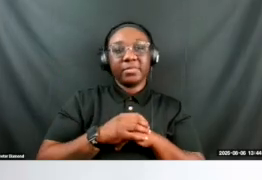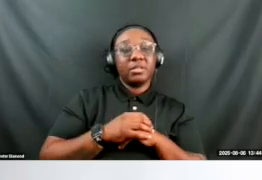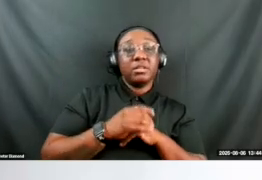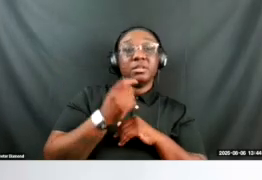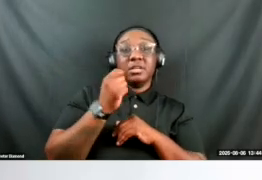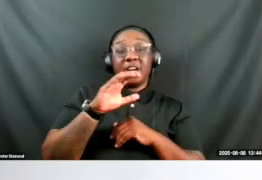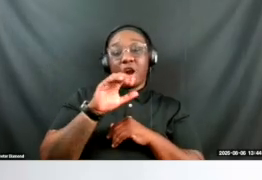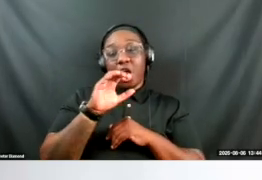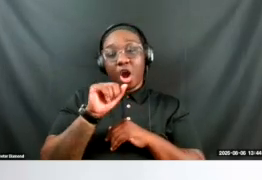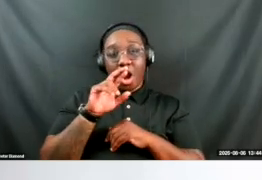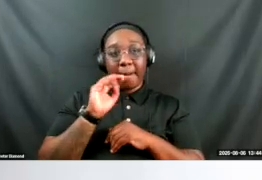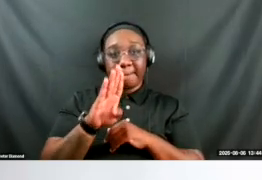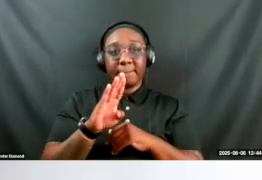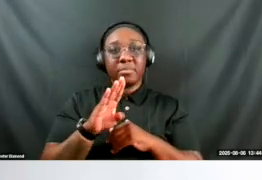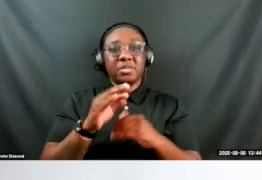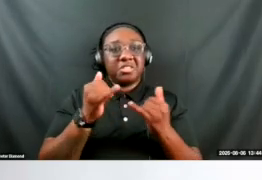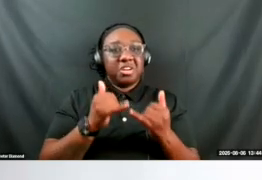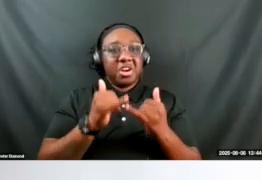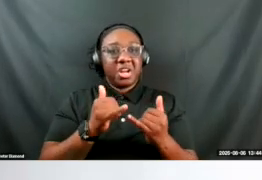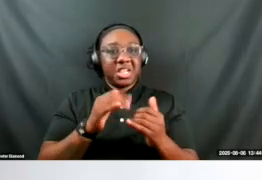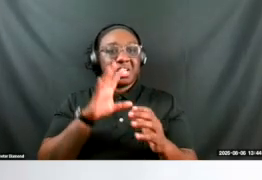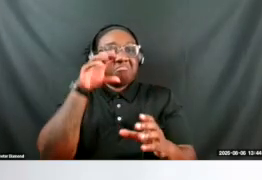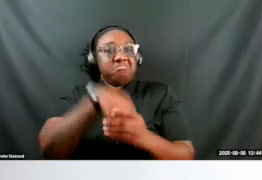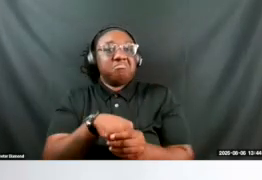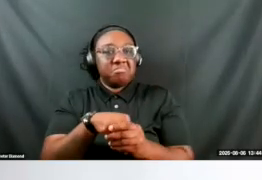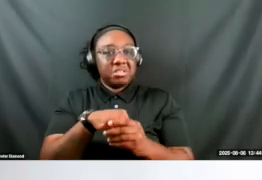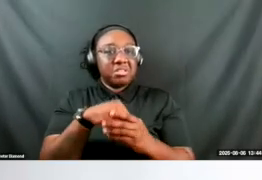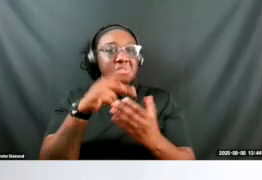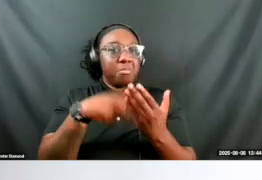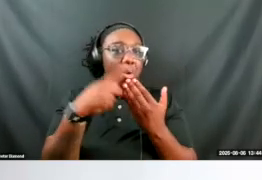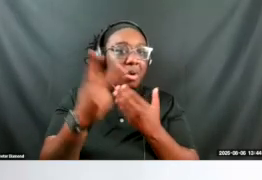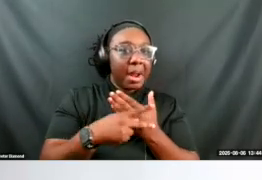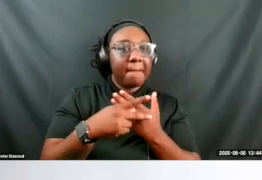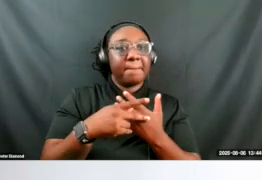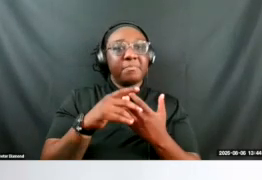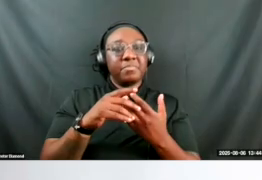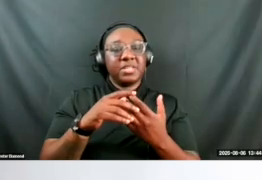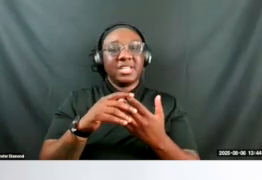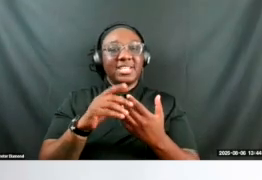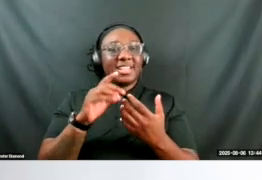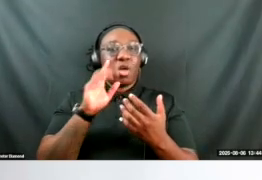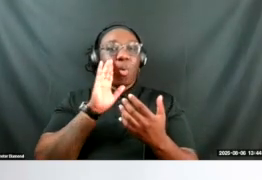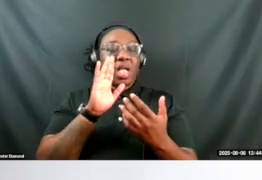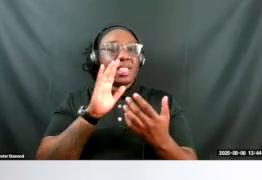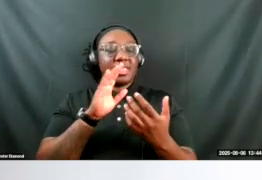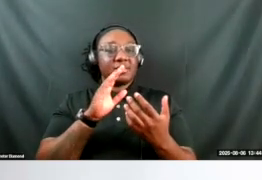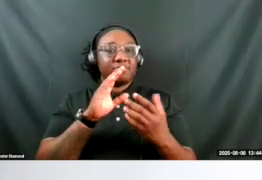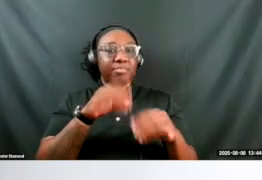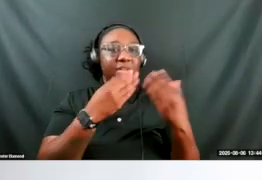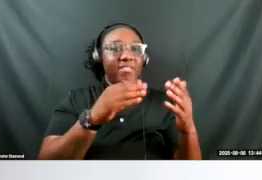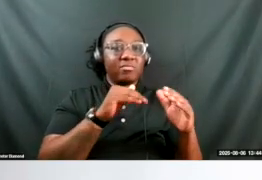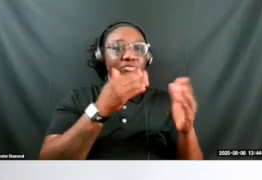and disadvantaged communities and captured co-benefits such as socio-economic impacts through participant